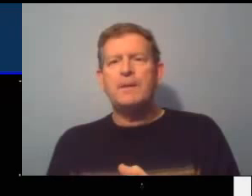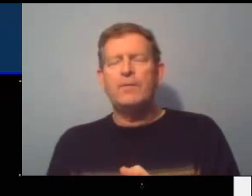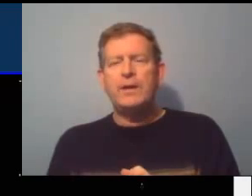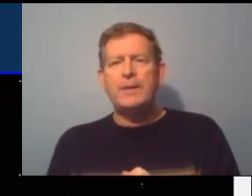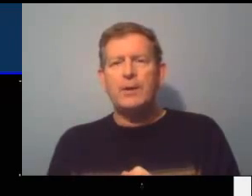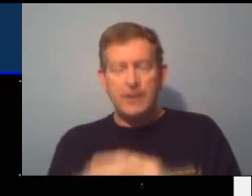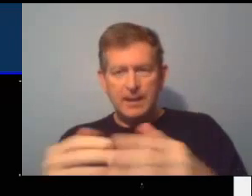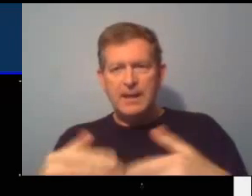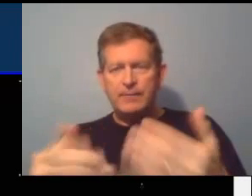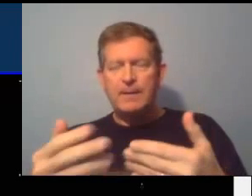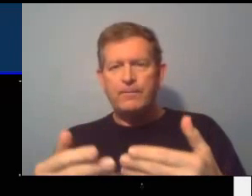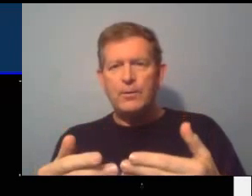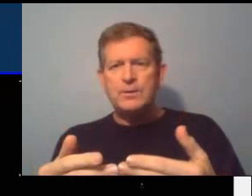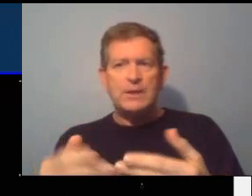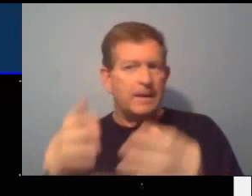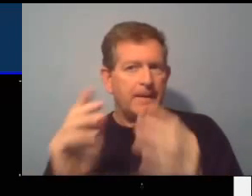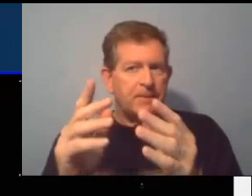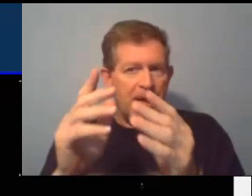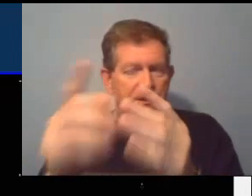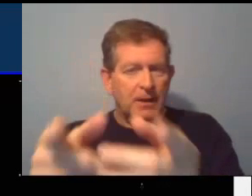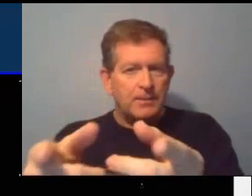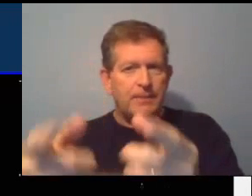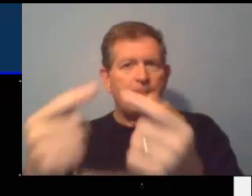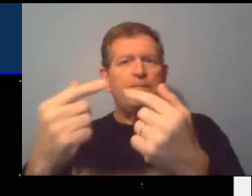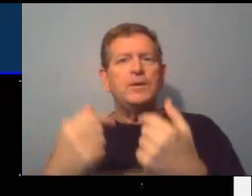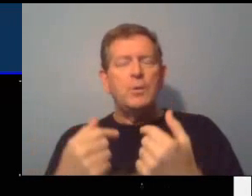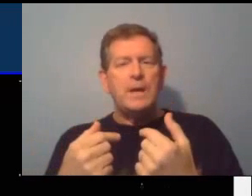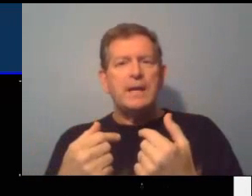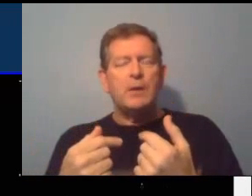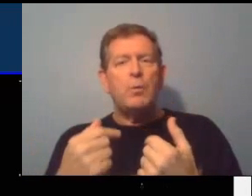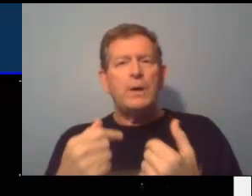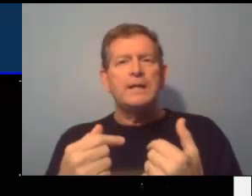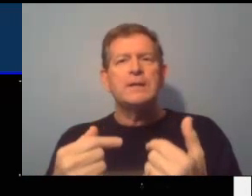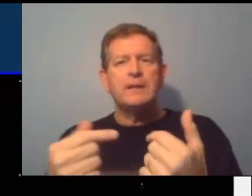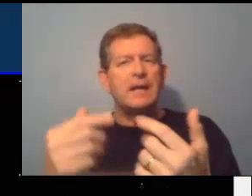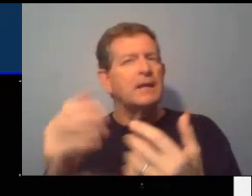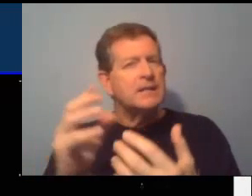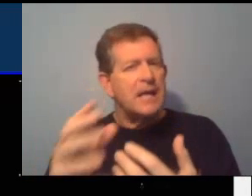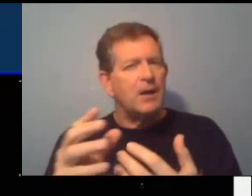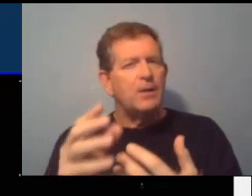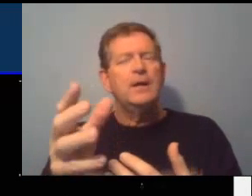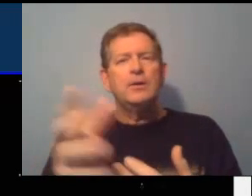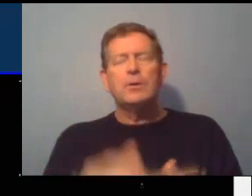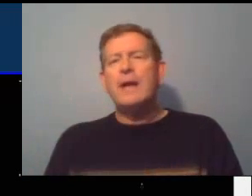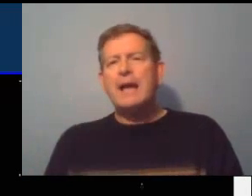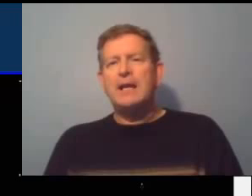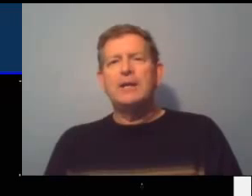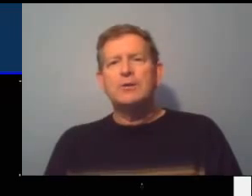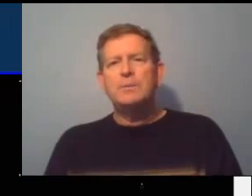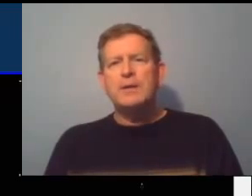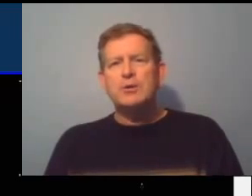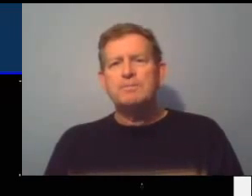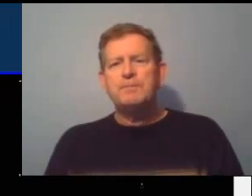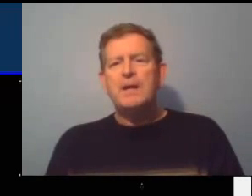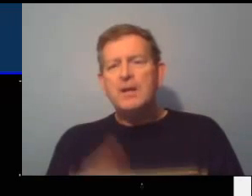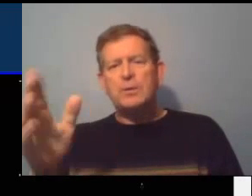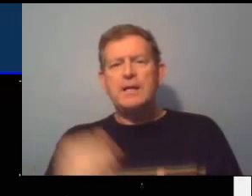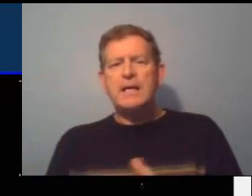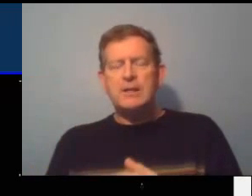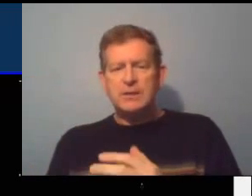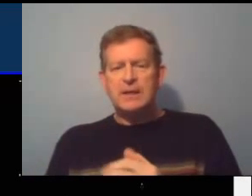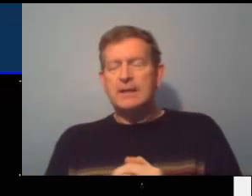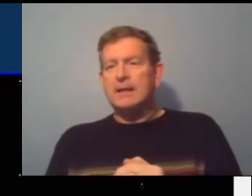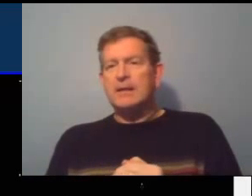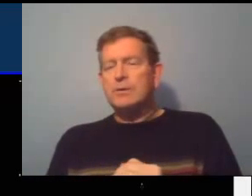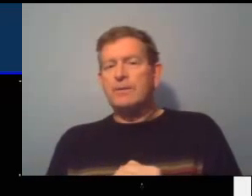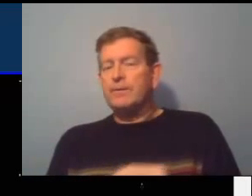That's how you pick up vocabulary and develop fluency as other people fill you in on what it is that they can tell you're lacking in your speech. So in